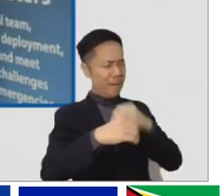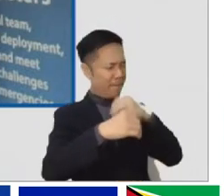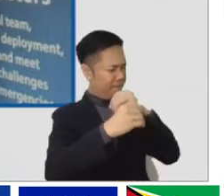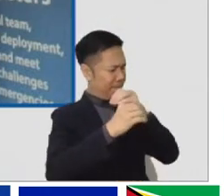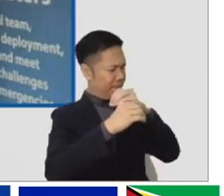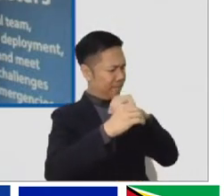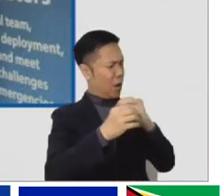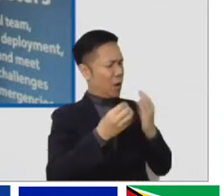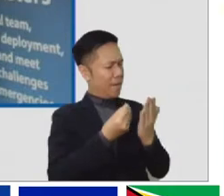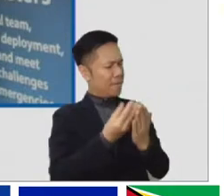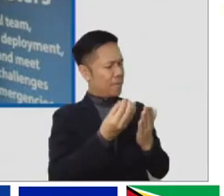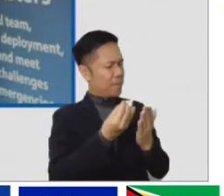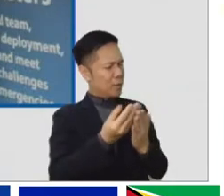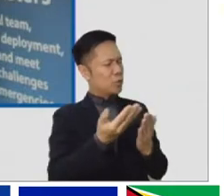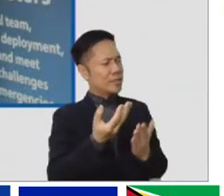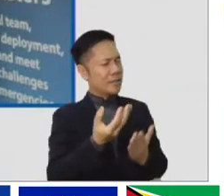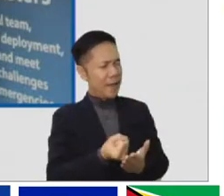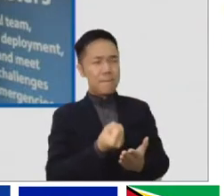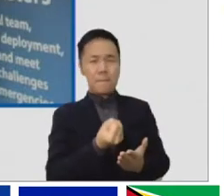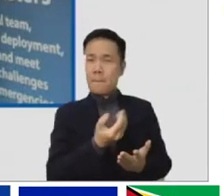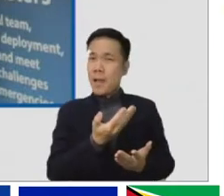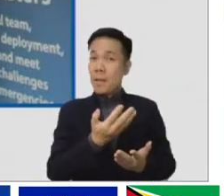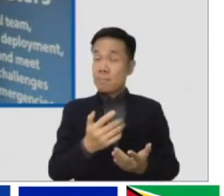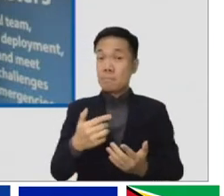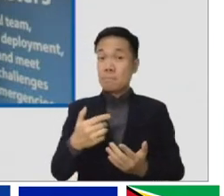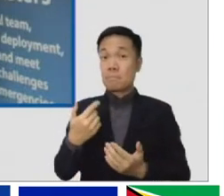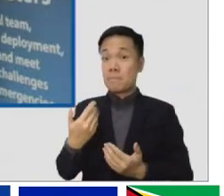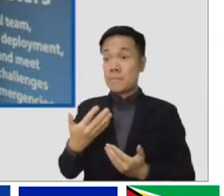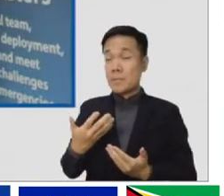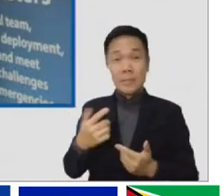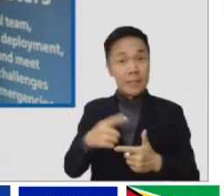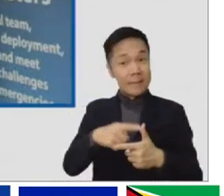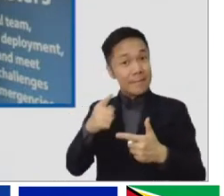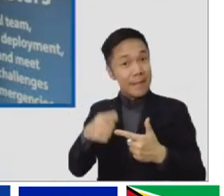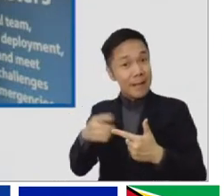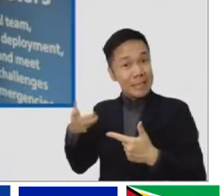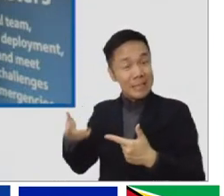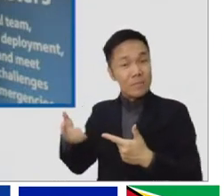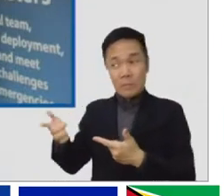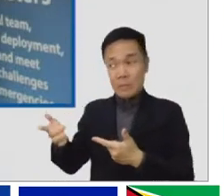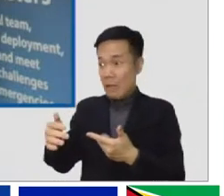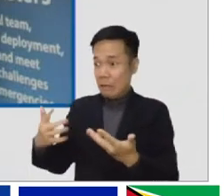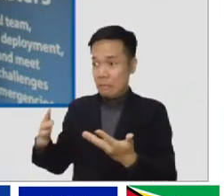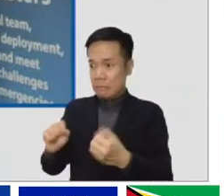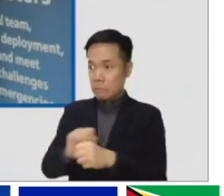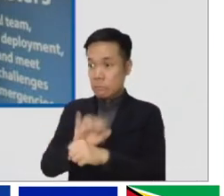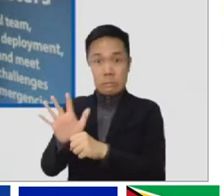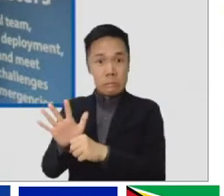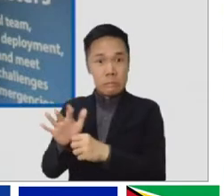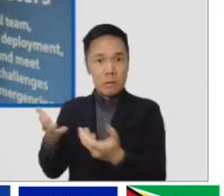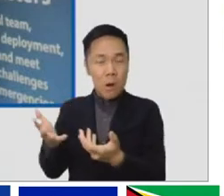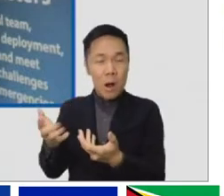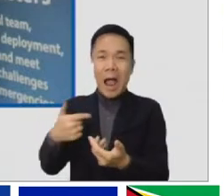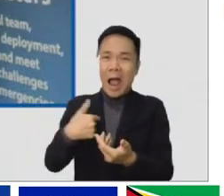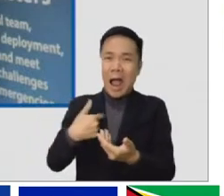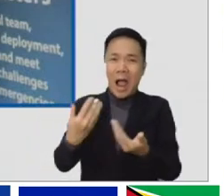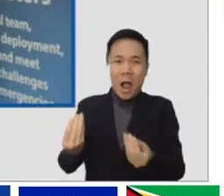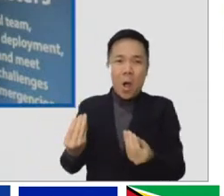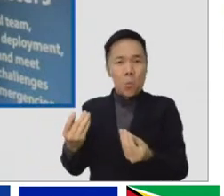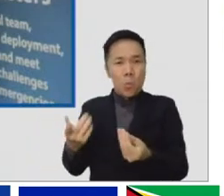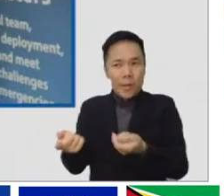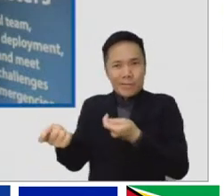control pandemics when they are more than the health sector. It is a multi-sectoral approach, and that is the link that is